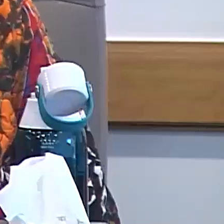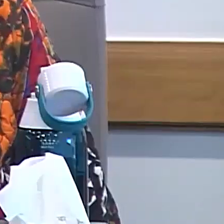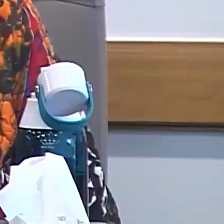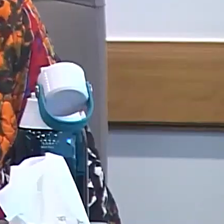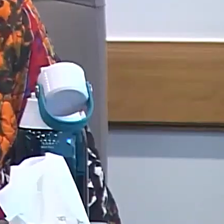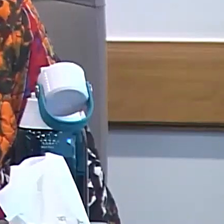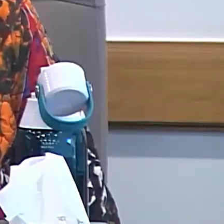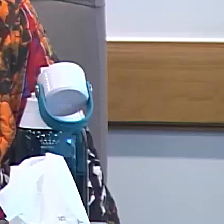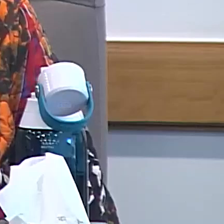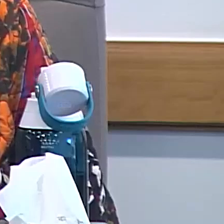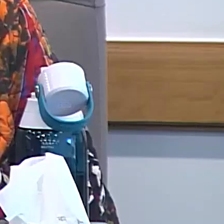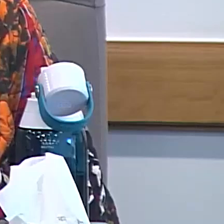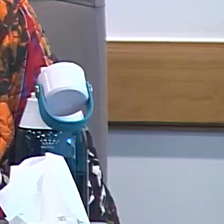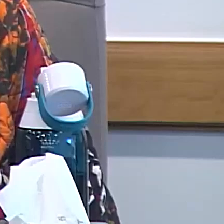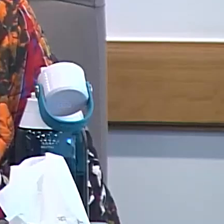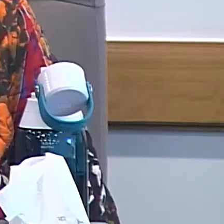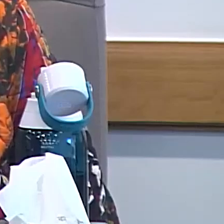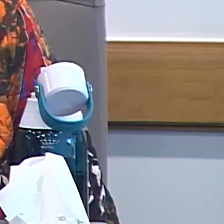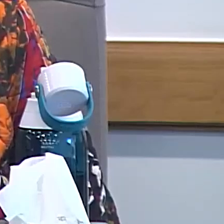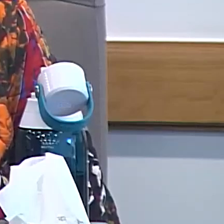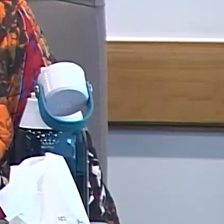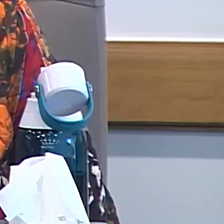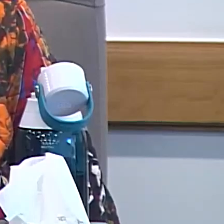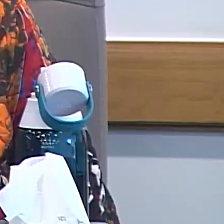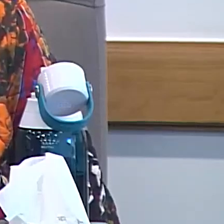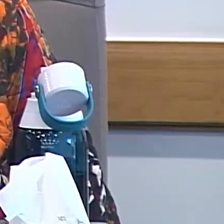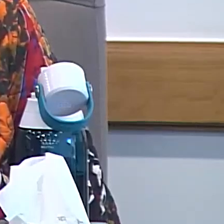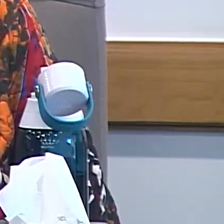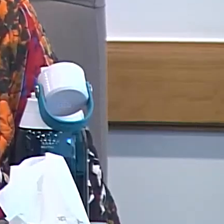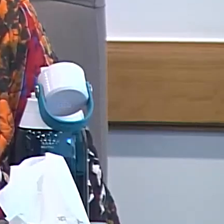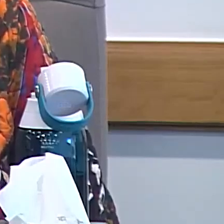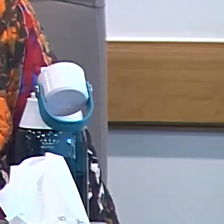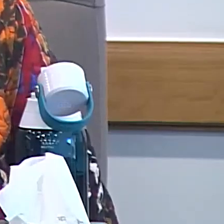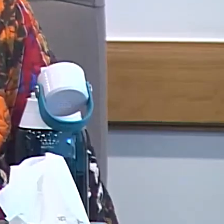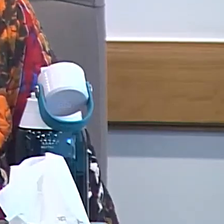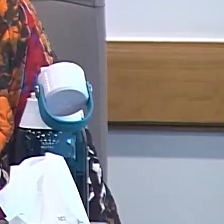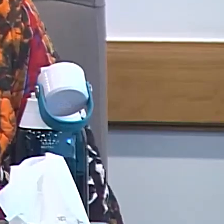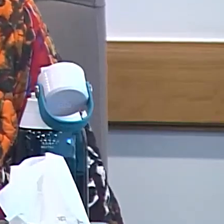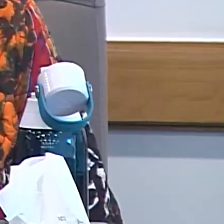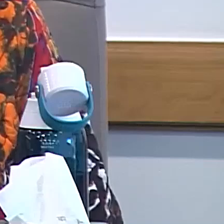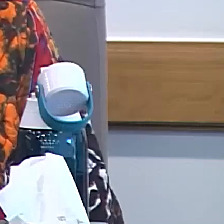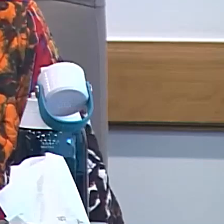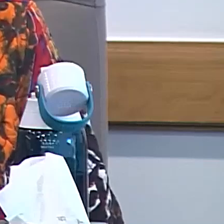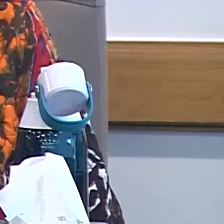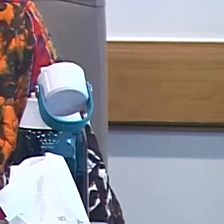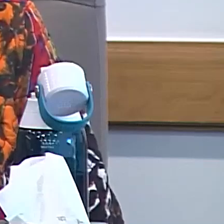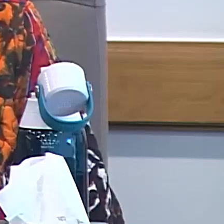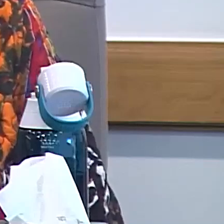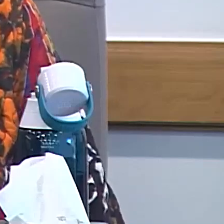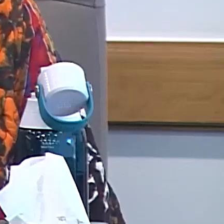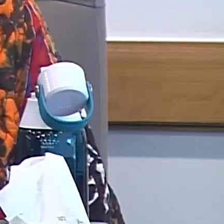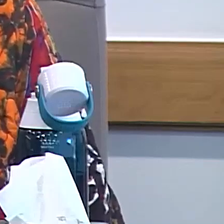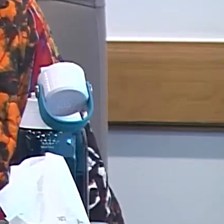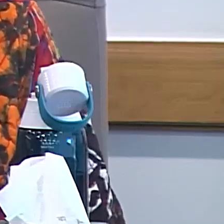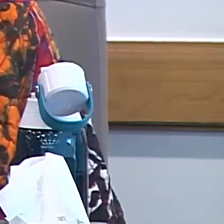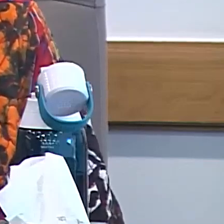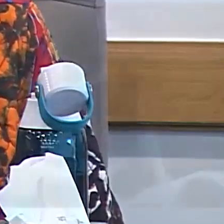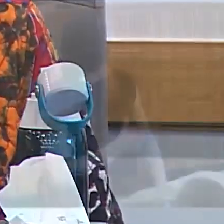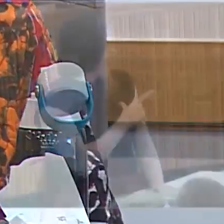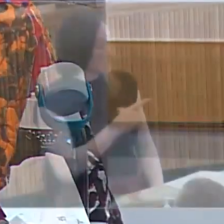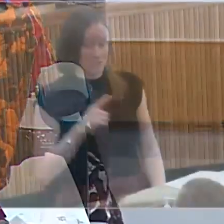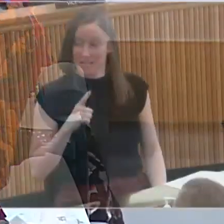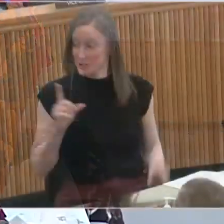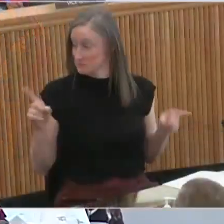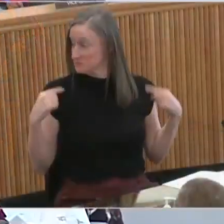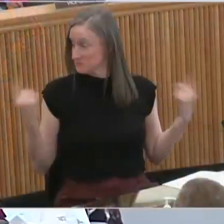Thank you for sharing your views today, and we are in the legislature, I think, pretty